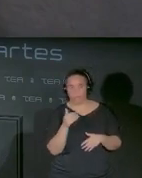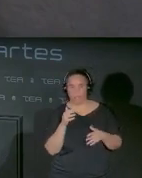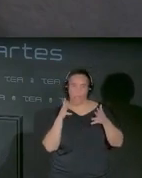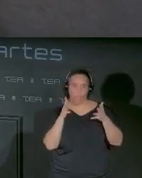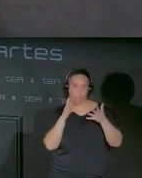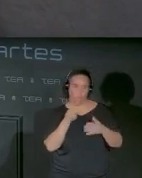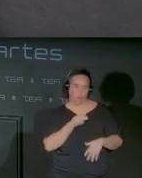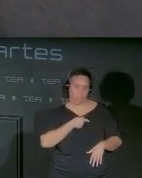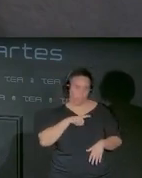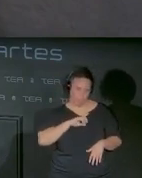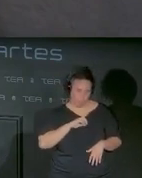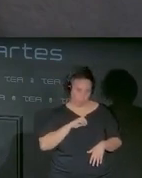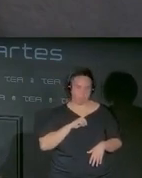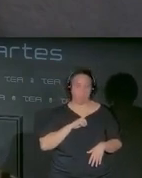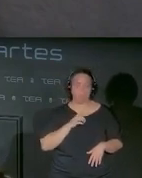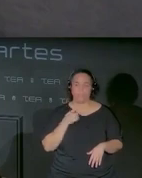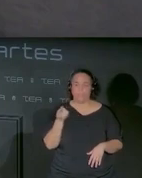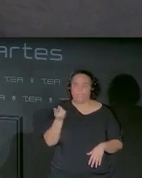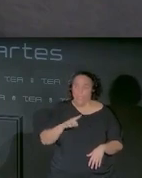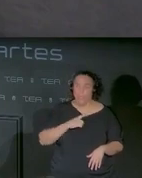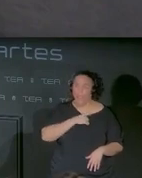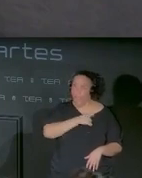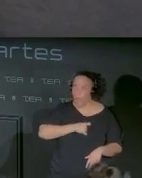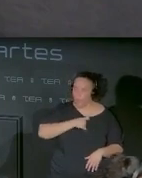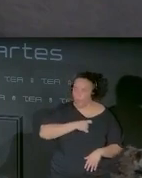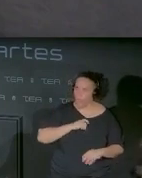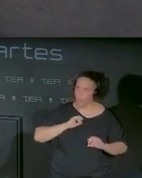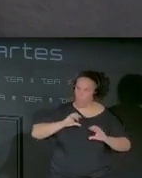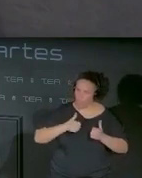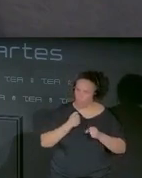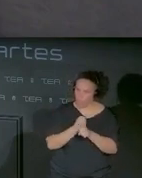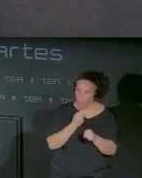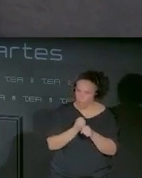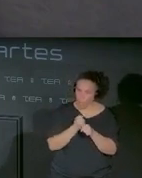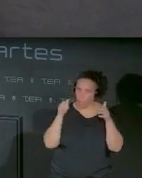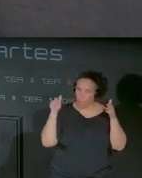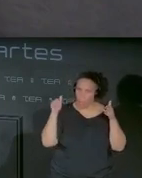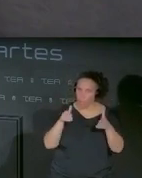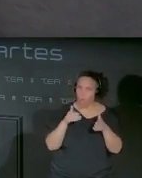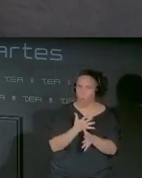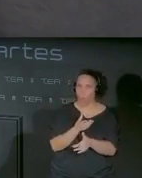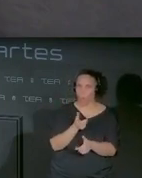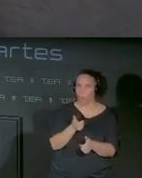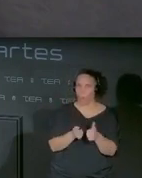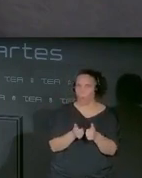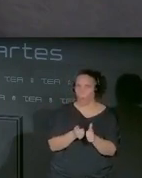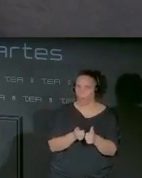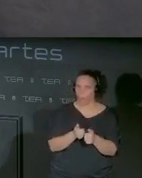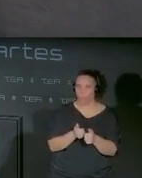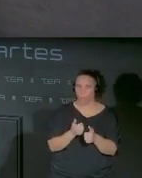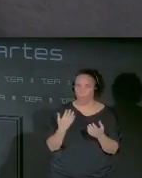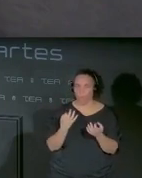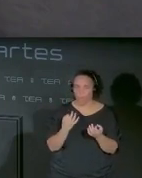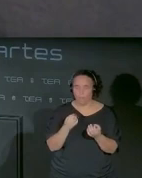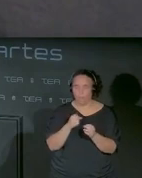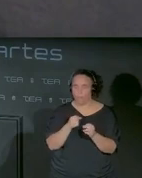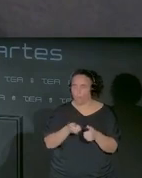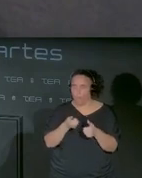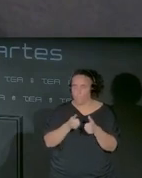to collaborate a lot more on the European level, I think. It's great to see other people, learn from other people, see what others are doing, what